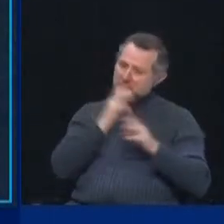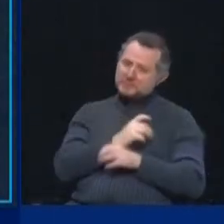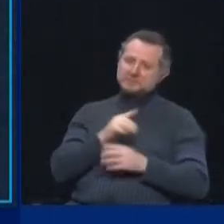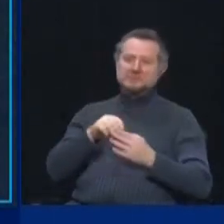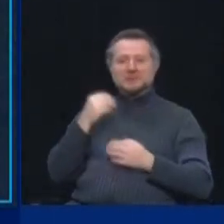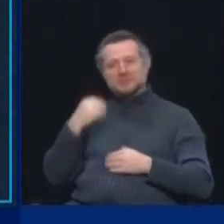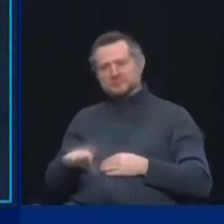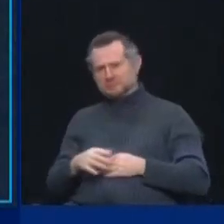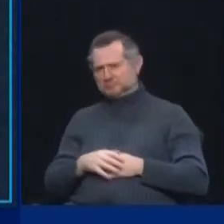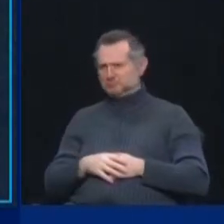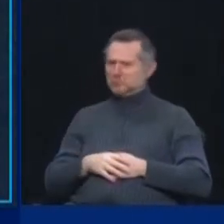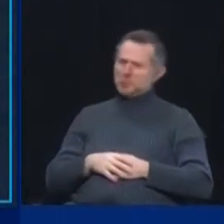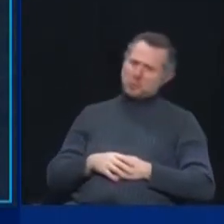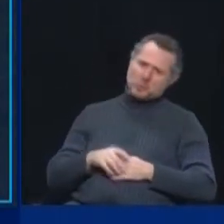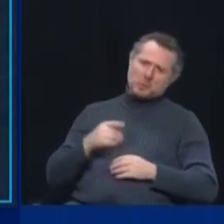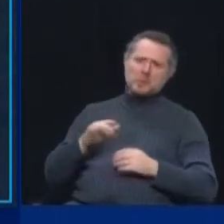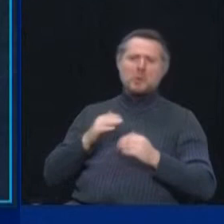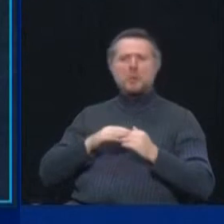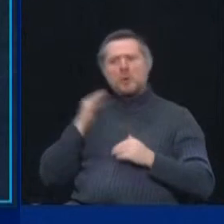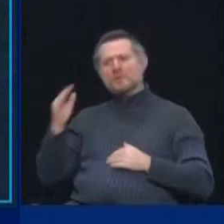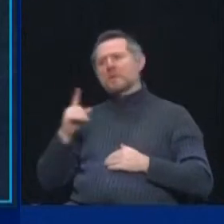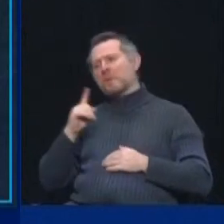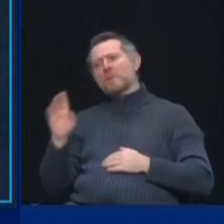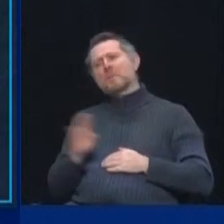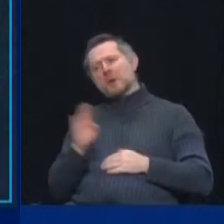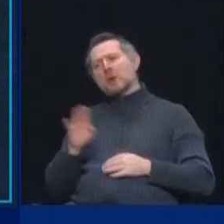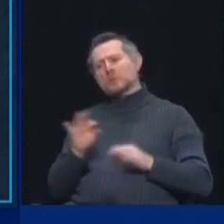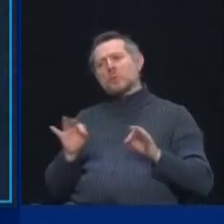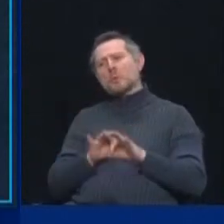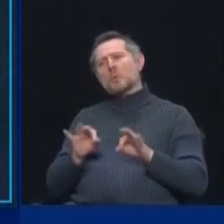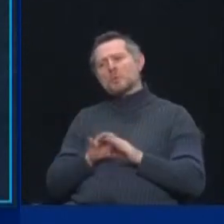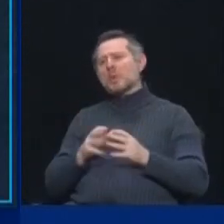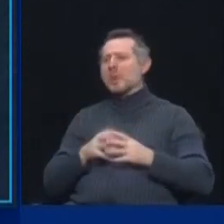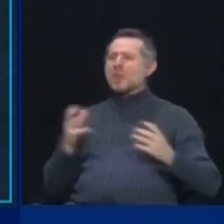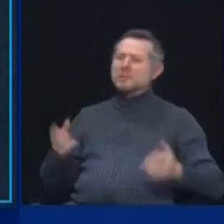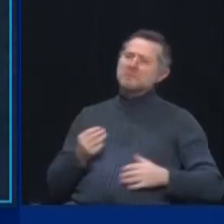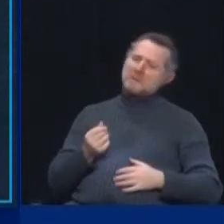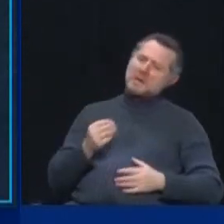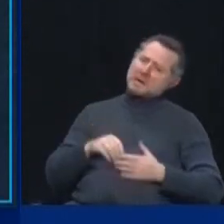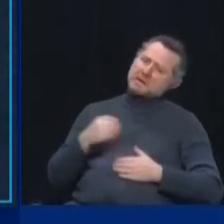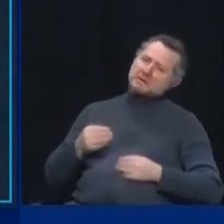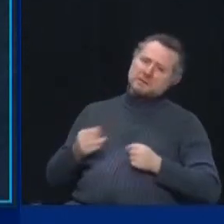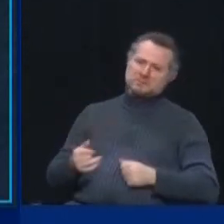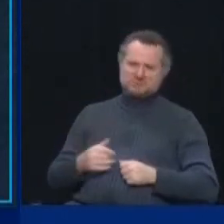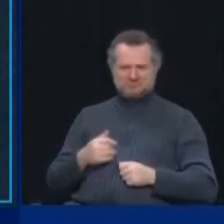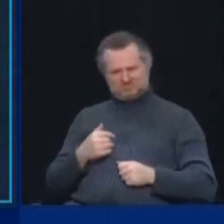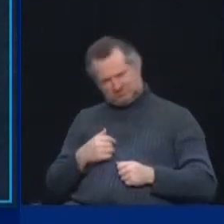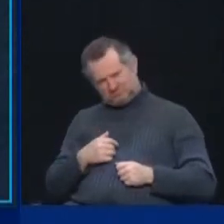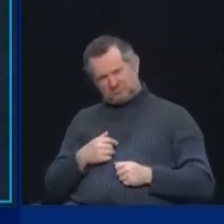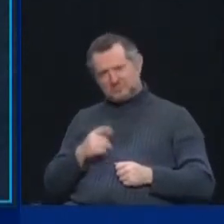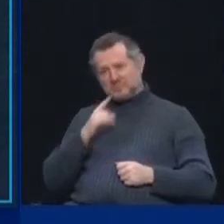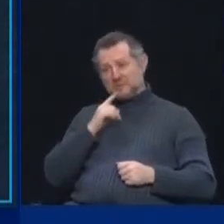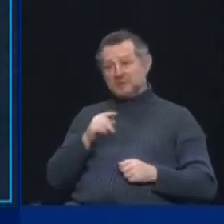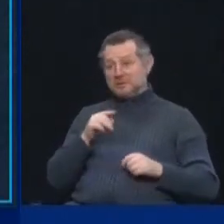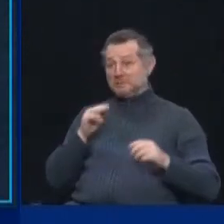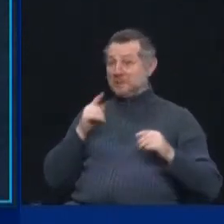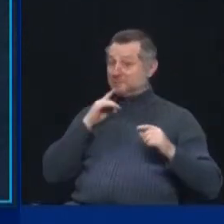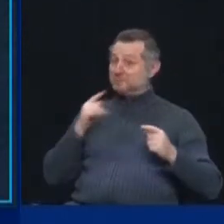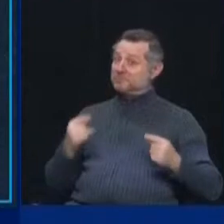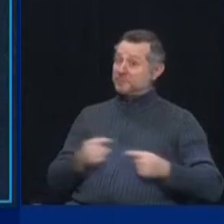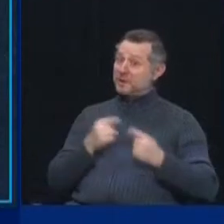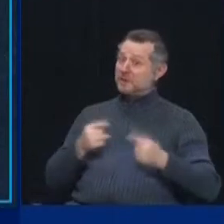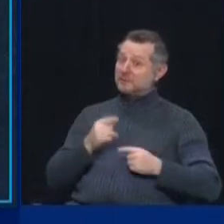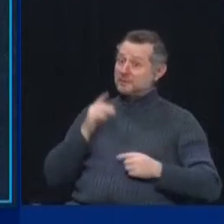lot. This is over $1 billion. This is a lot of money. And the MTA, they can be a pain in the tuchus, we would